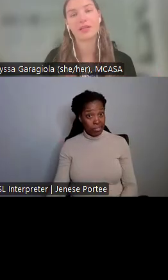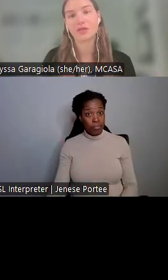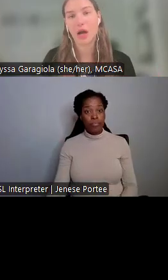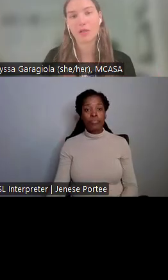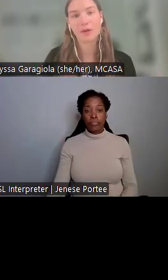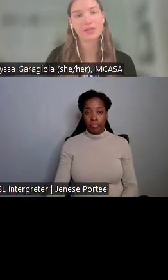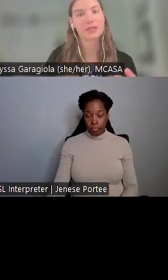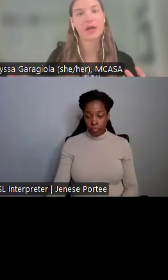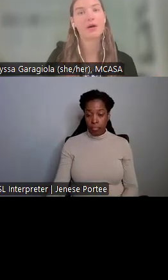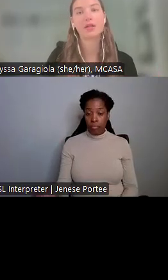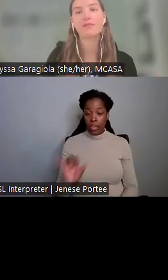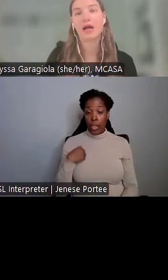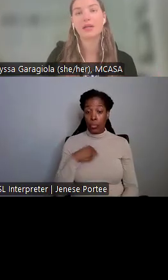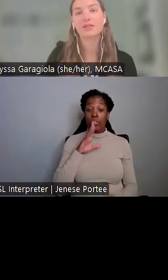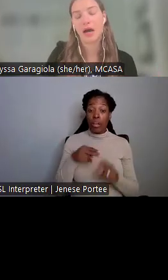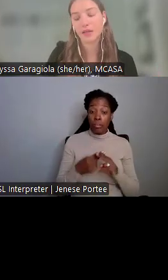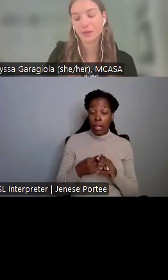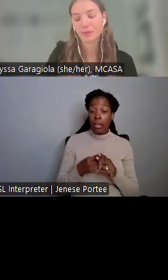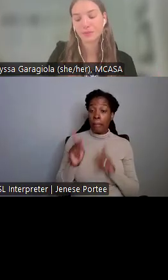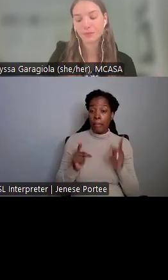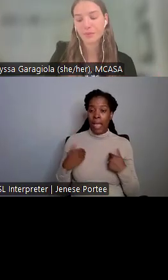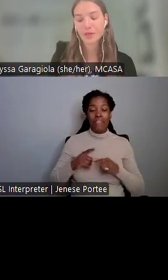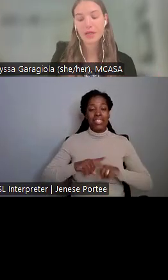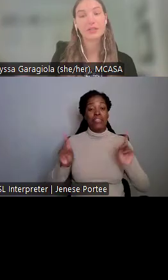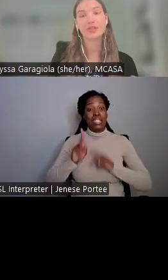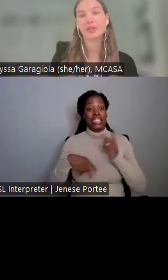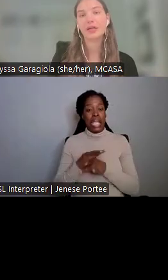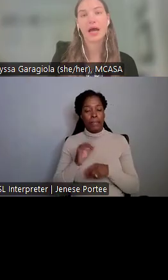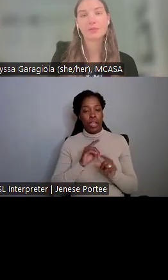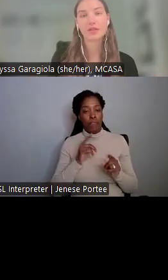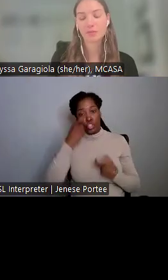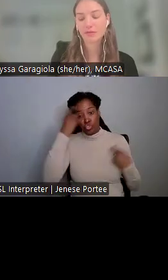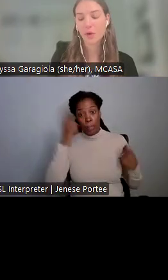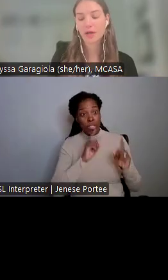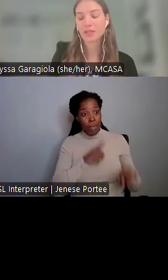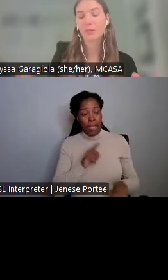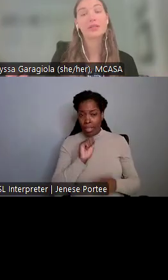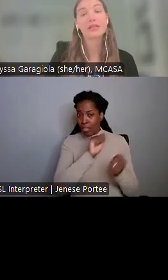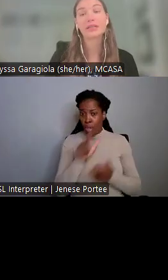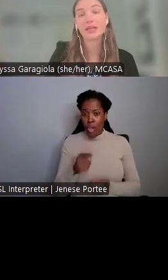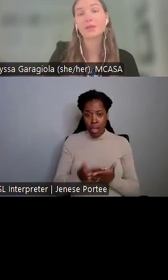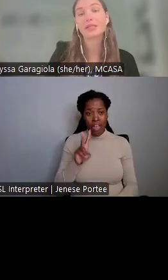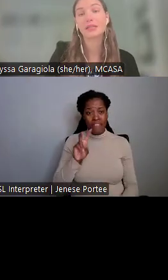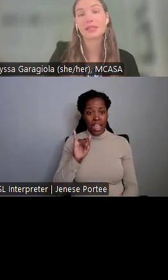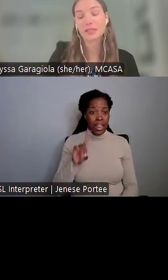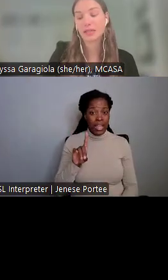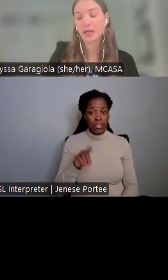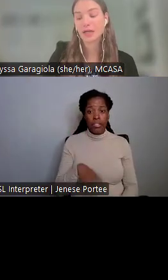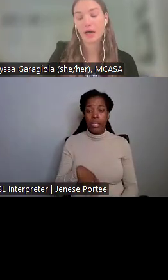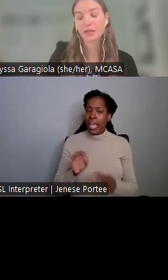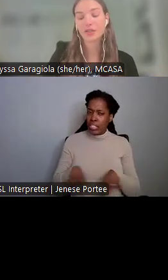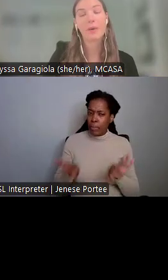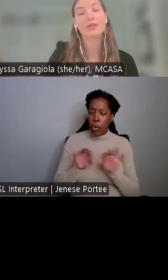different kinds of trauma responses, and all of that is valid. Additionally, as mentioned before, it's important to continuously